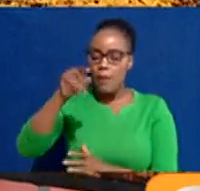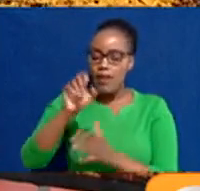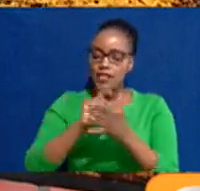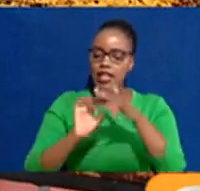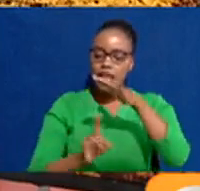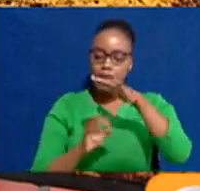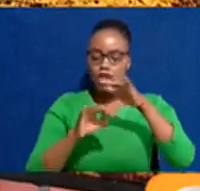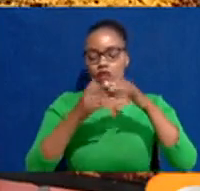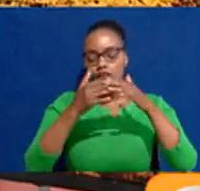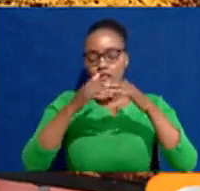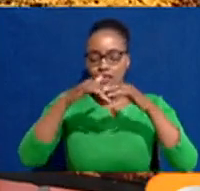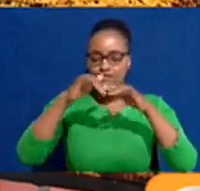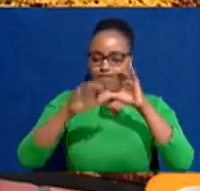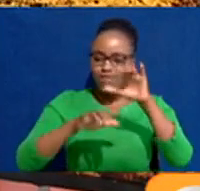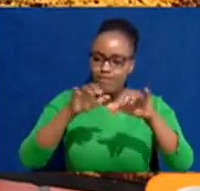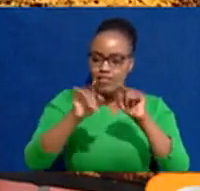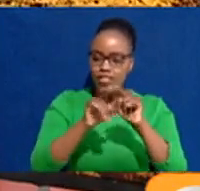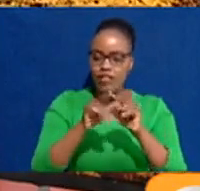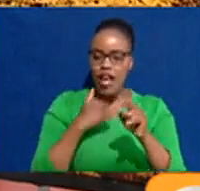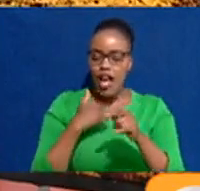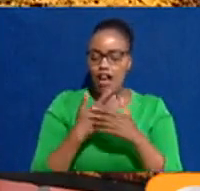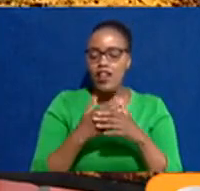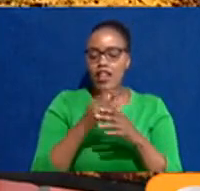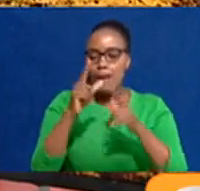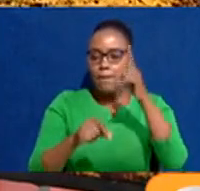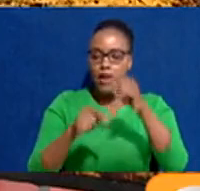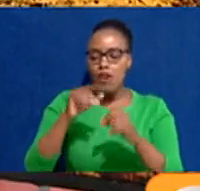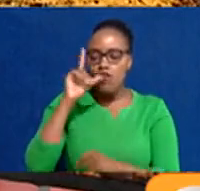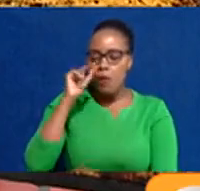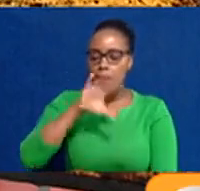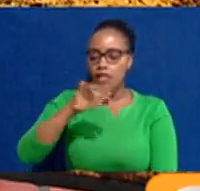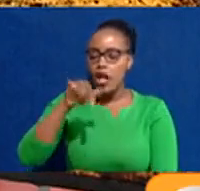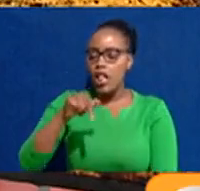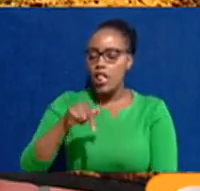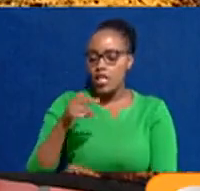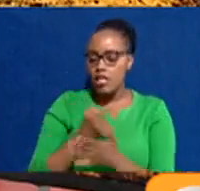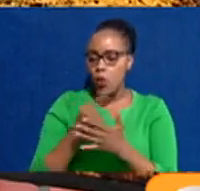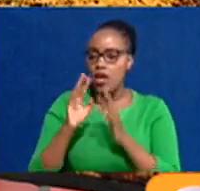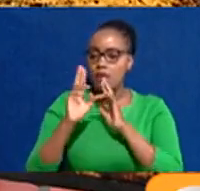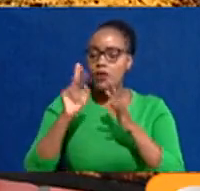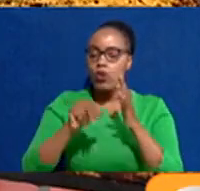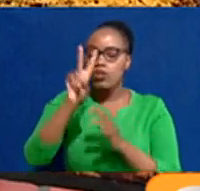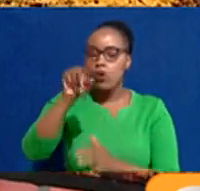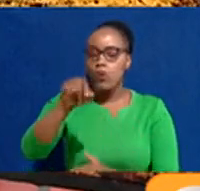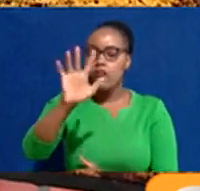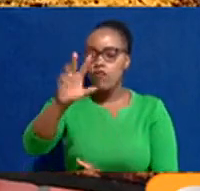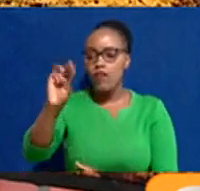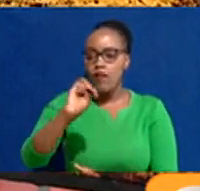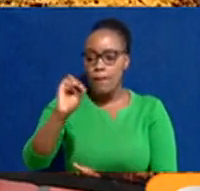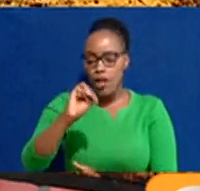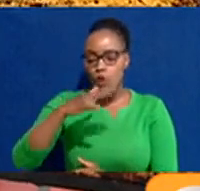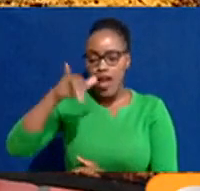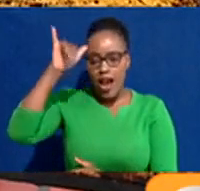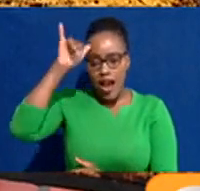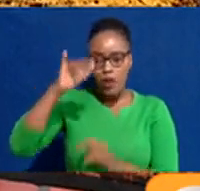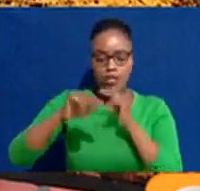of Livestock, while launching a dairy nutrition manual in Mombasa County just this week, reported that 2.5 million livestock have